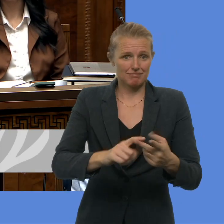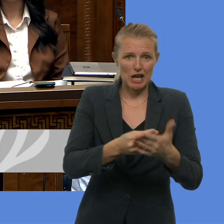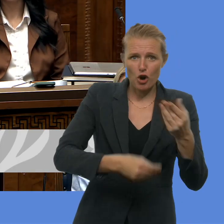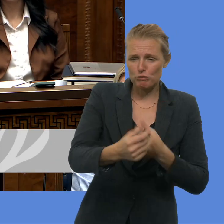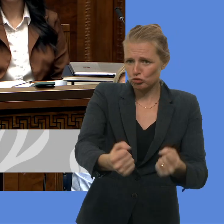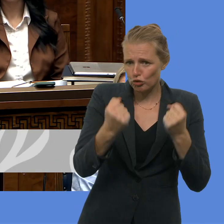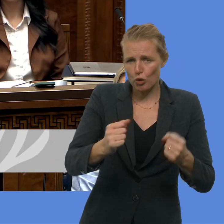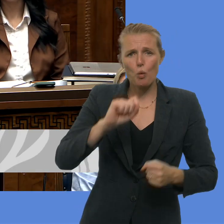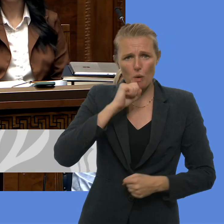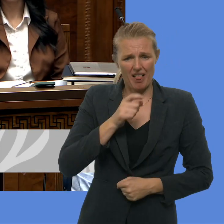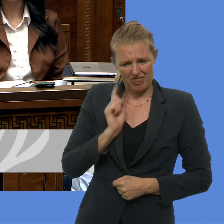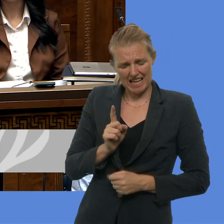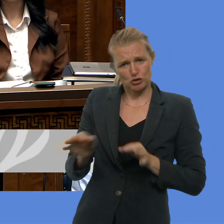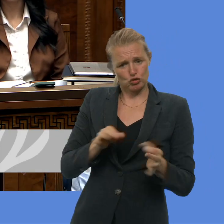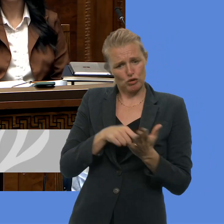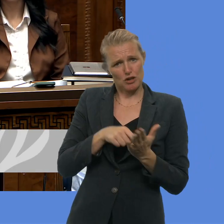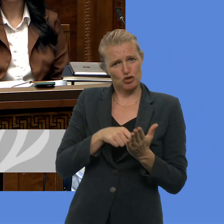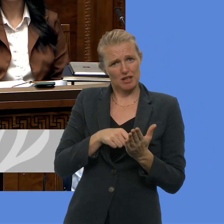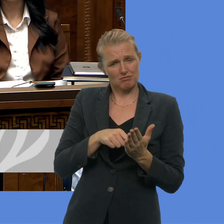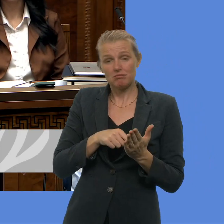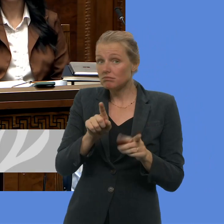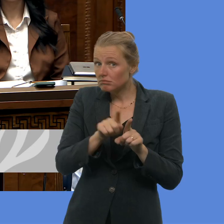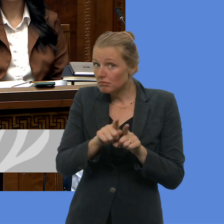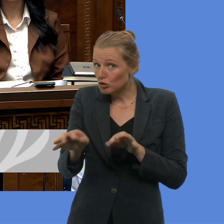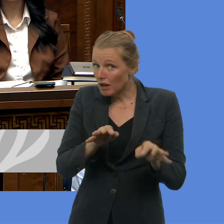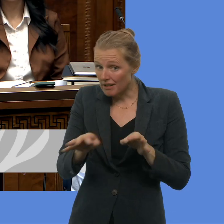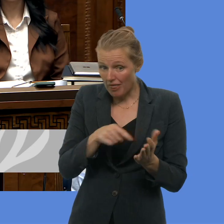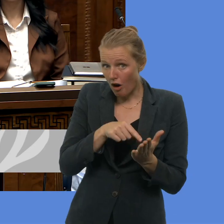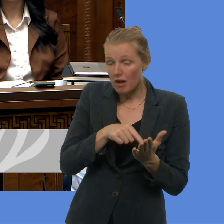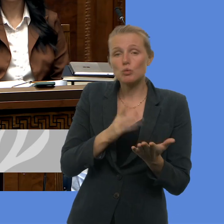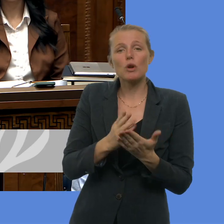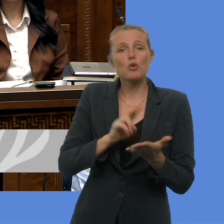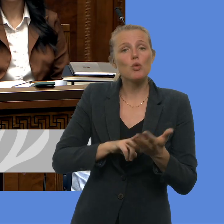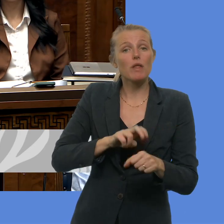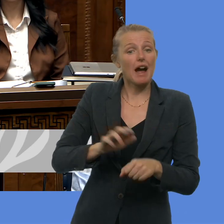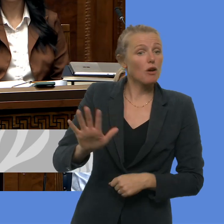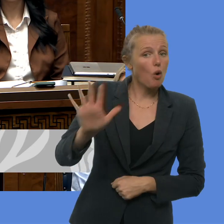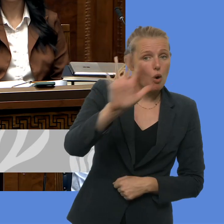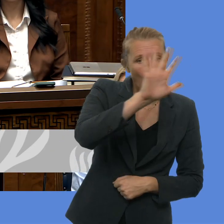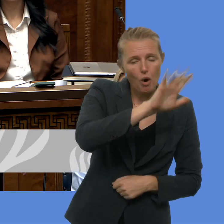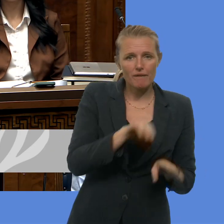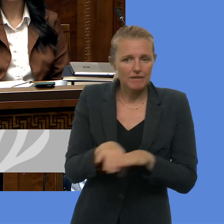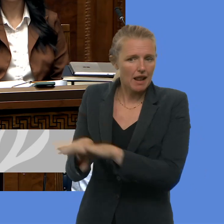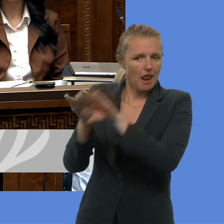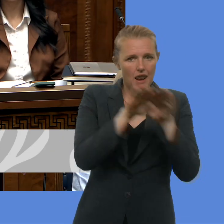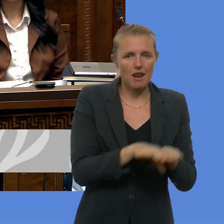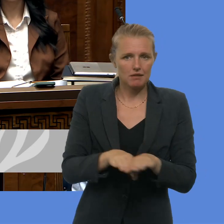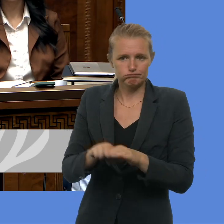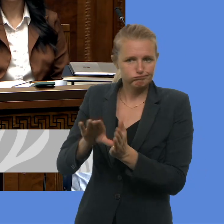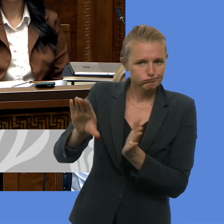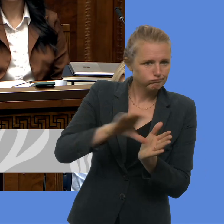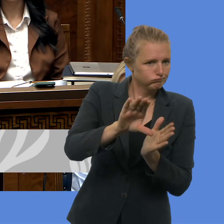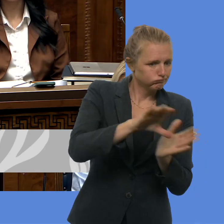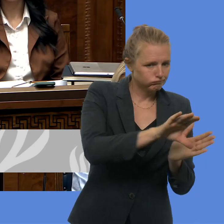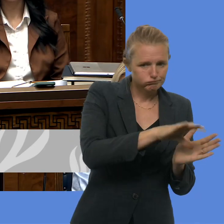at the heart of the strategy. And equally at the heart of the strategy is regional balance, ensuring that prosperity is felt right across the board. And I think some of the